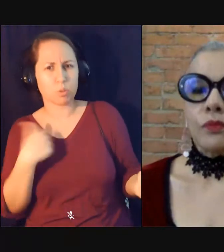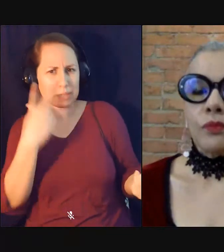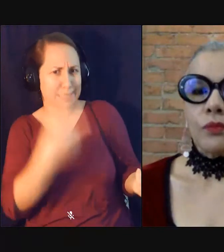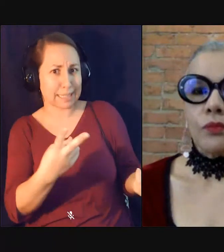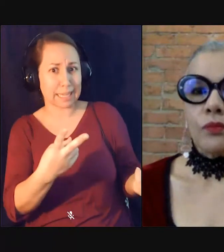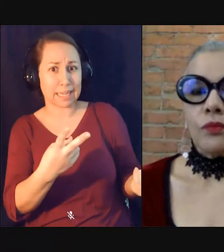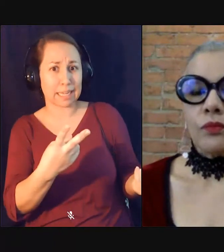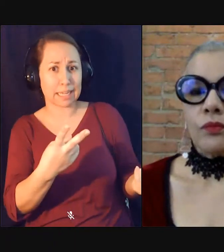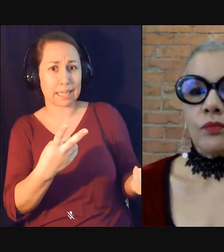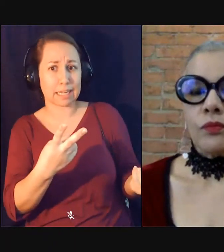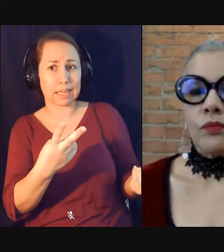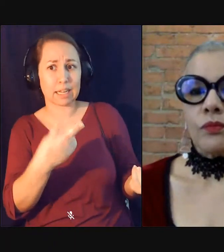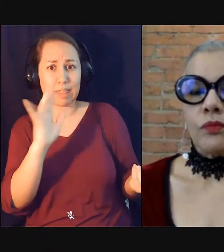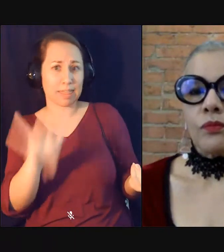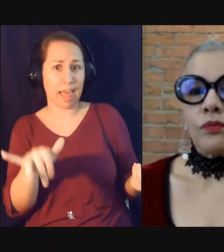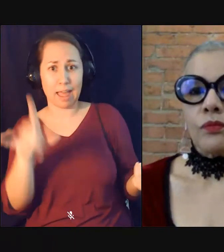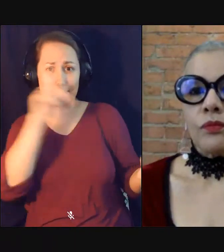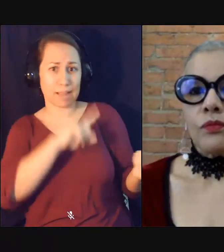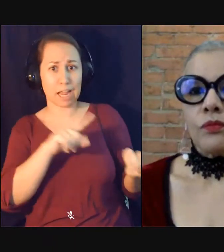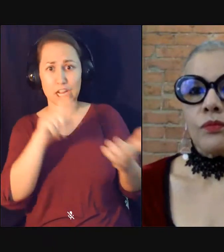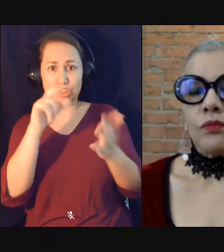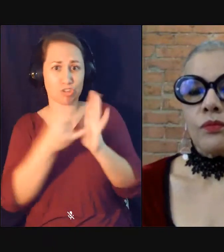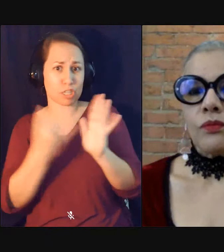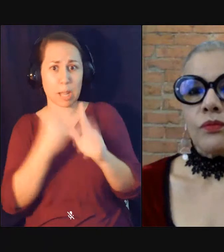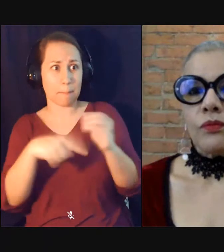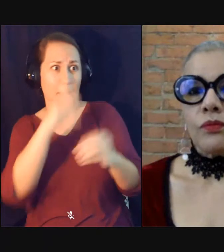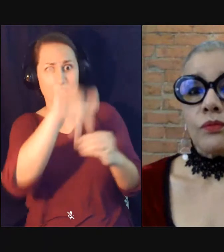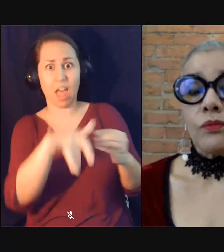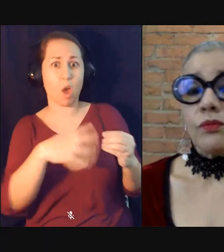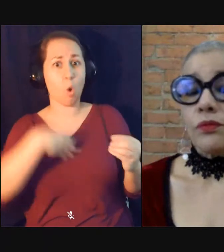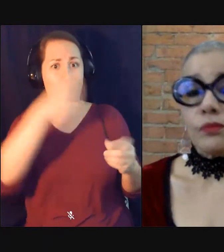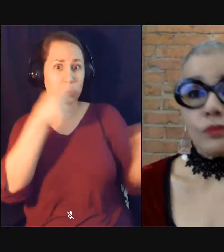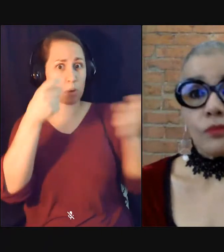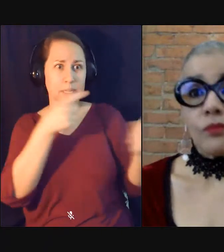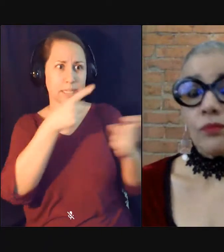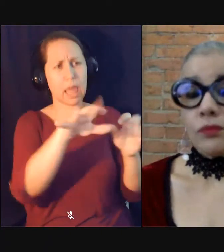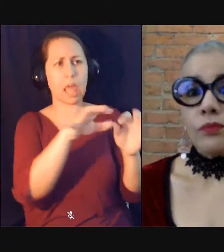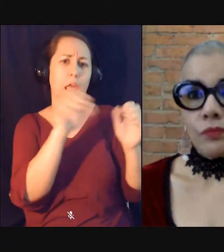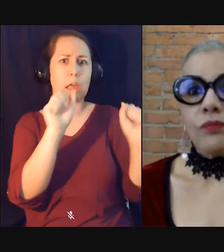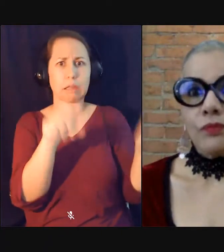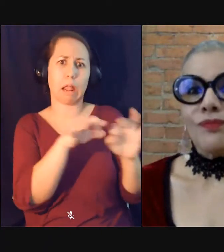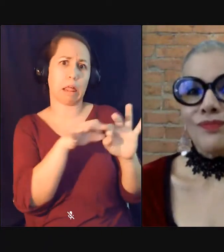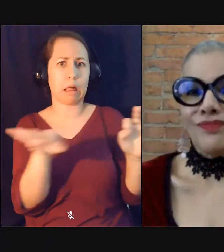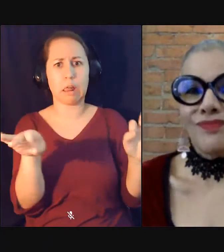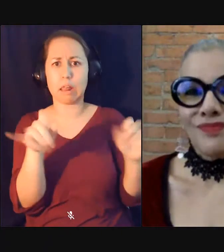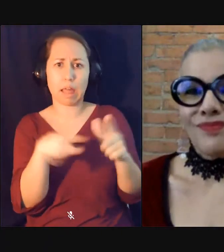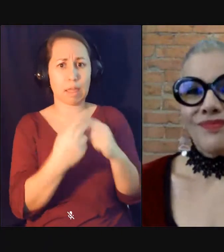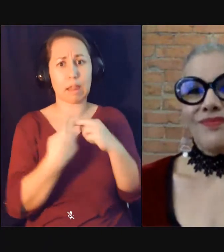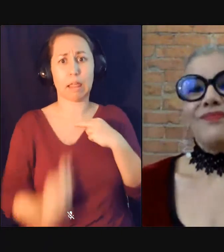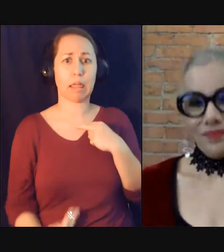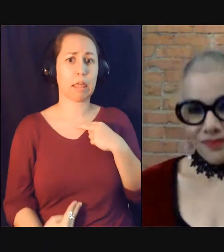credulous, almost fetishistic journalism about those white supremacists who managed to string a few sentences together and wear a suit. So all the